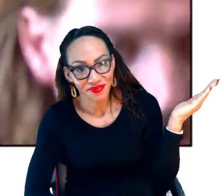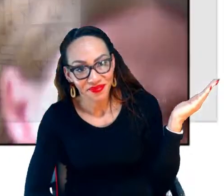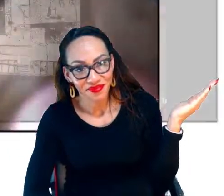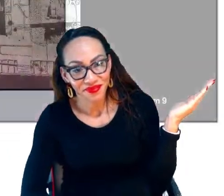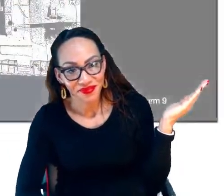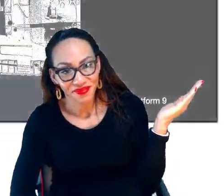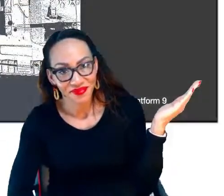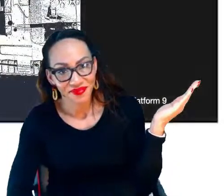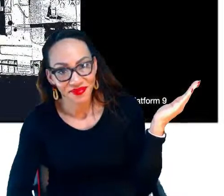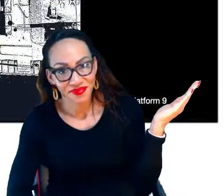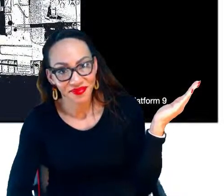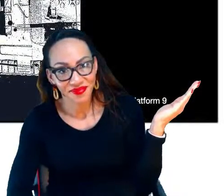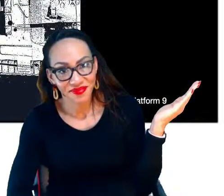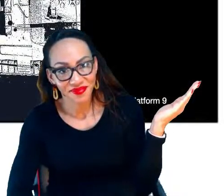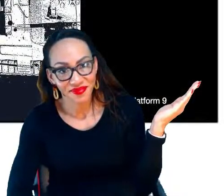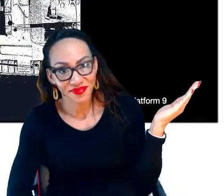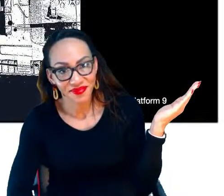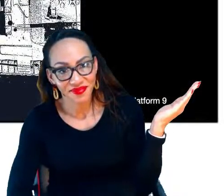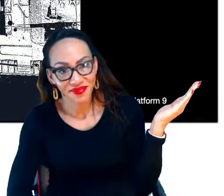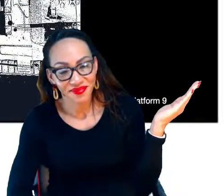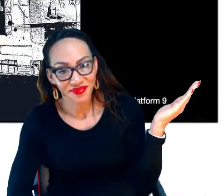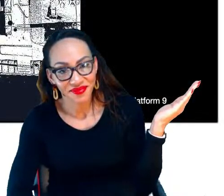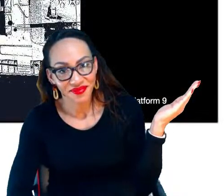the work that I've got.